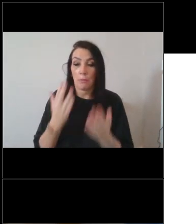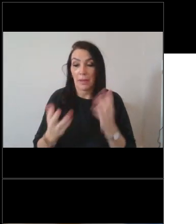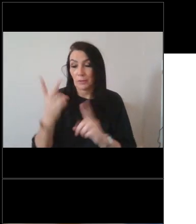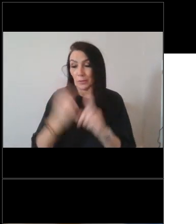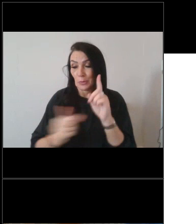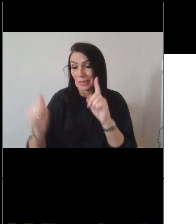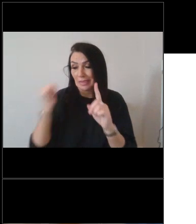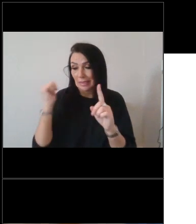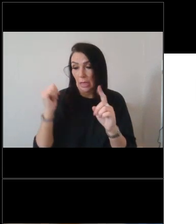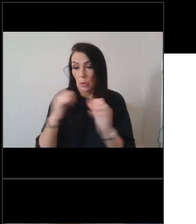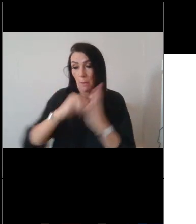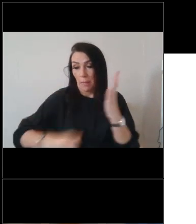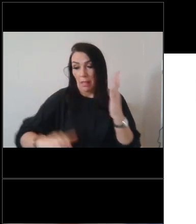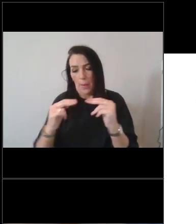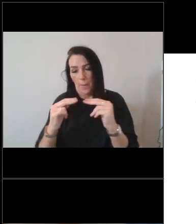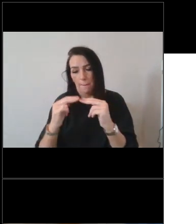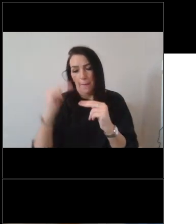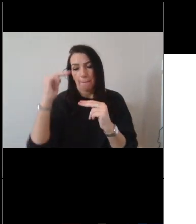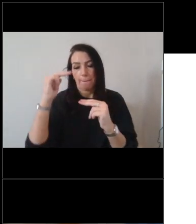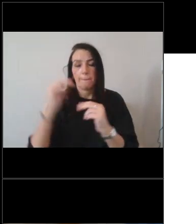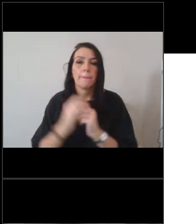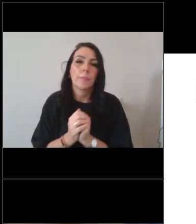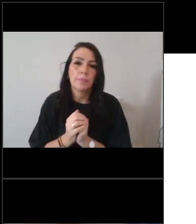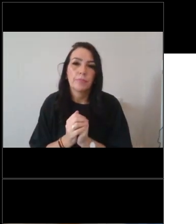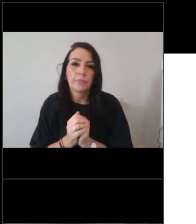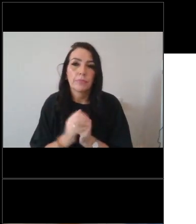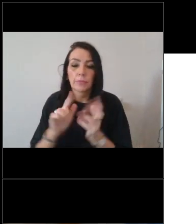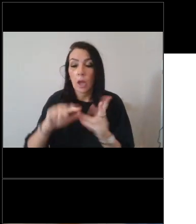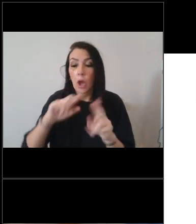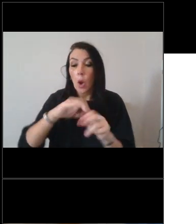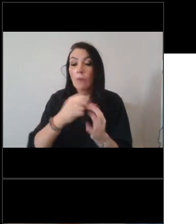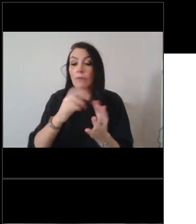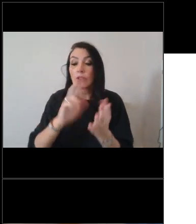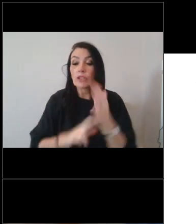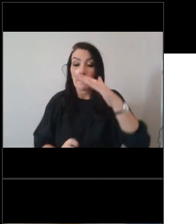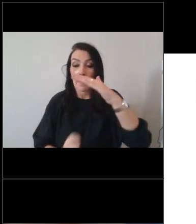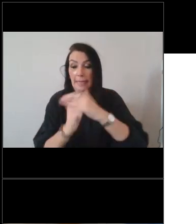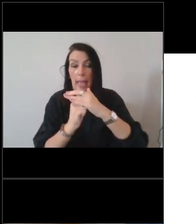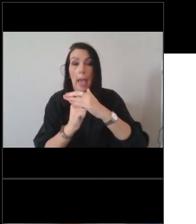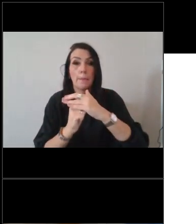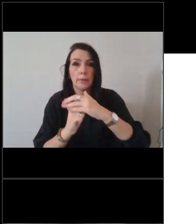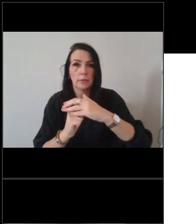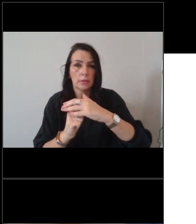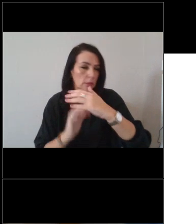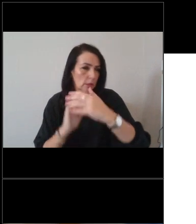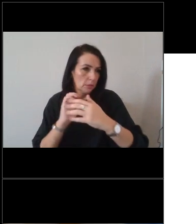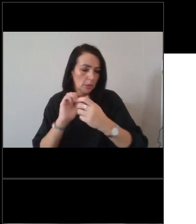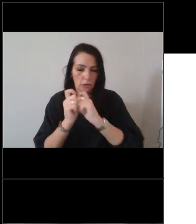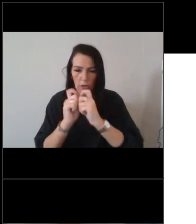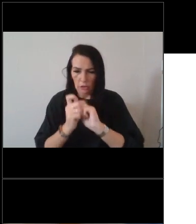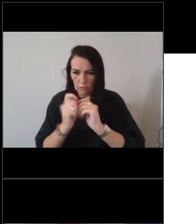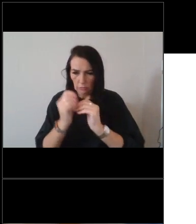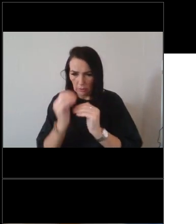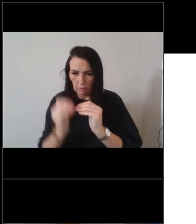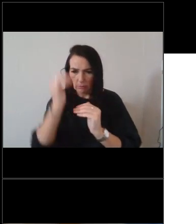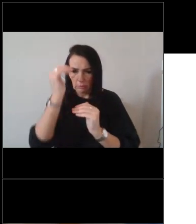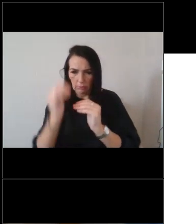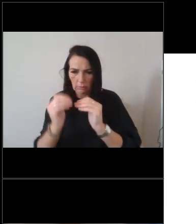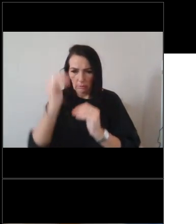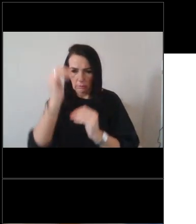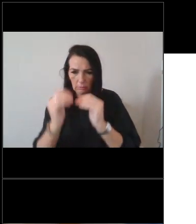years ago. Ofgem's energy price cap has changed regularly over the last couple of years, and at the time of